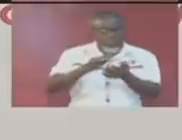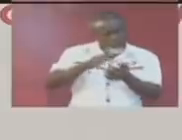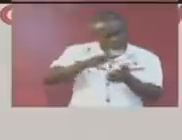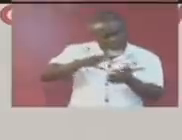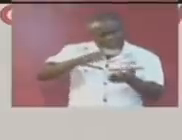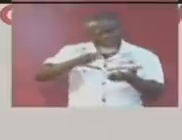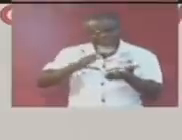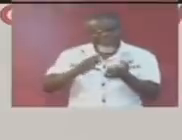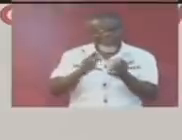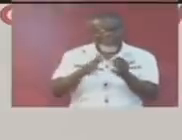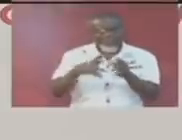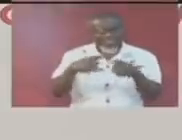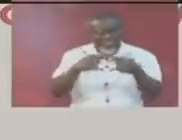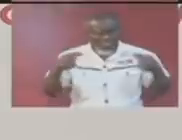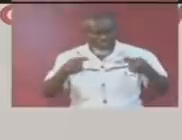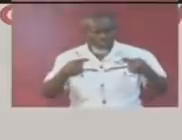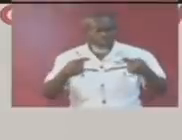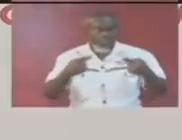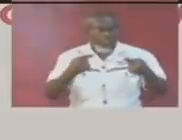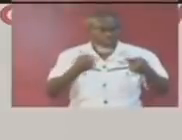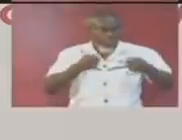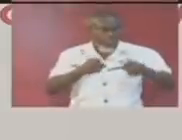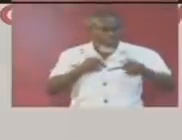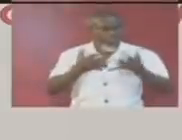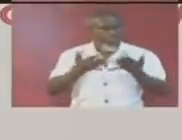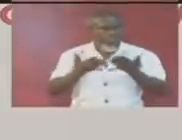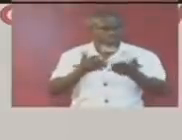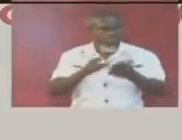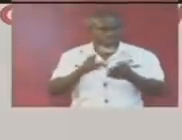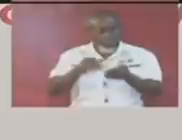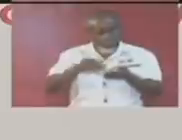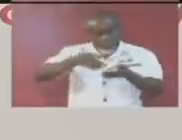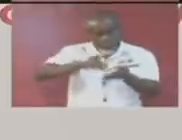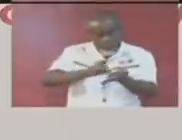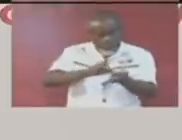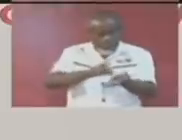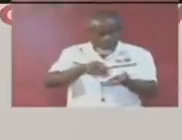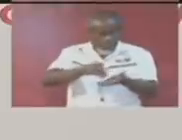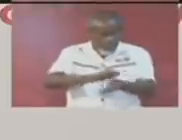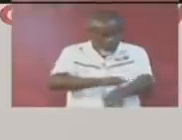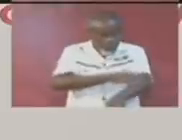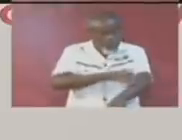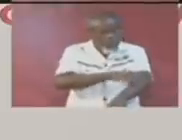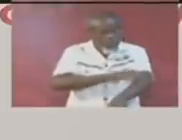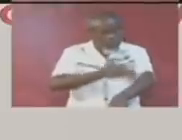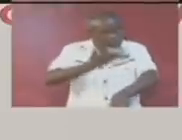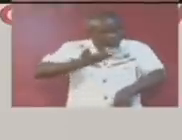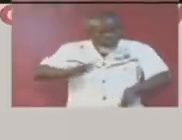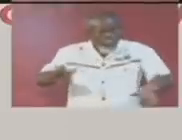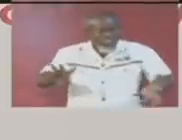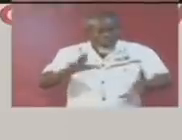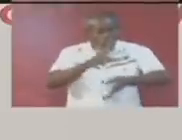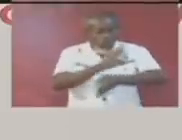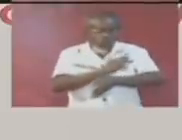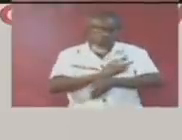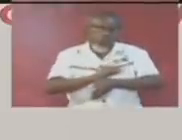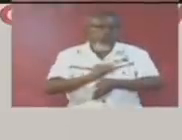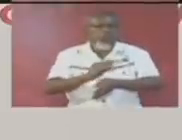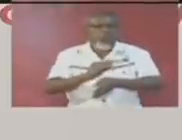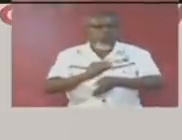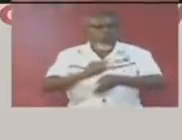that are applied to your skin. Once you start to get allergies from foods, for example, seafood, and